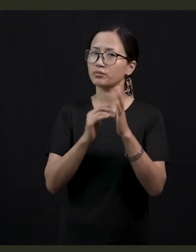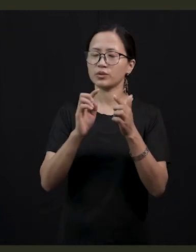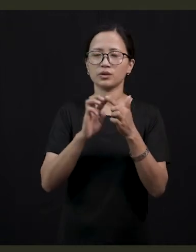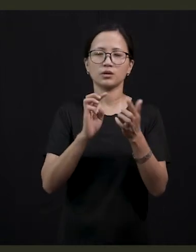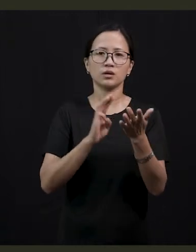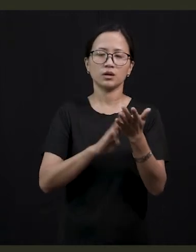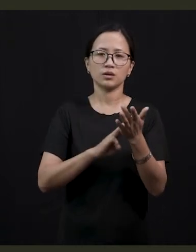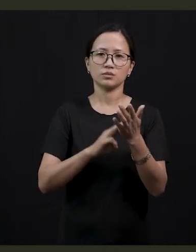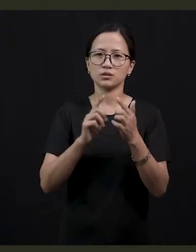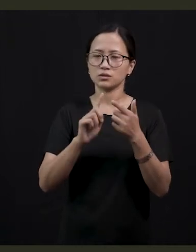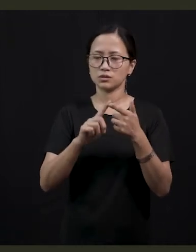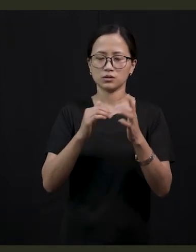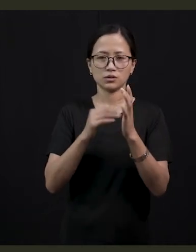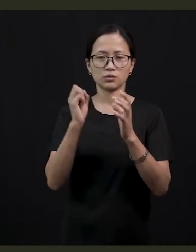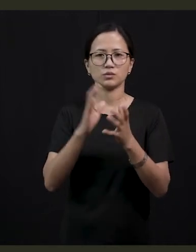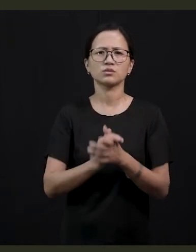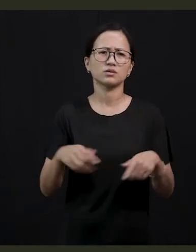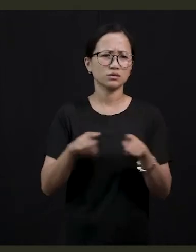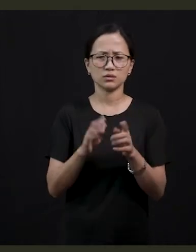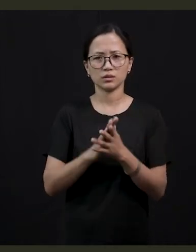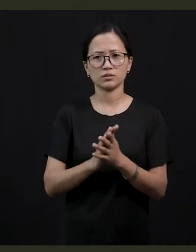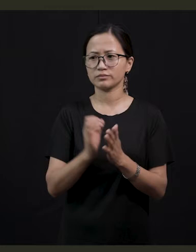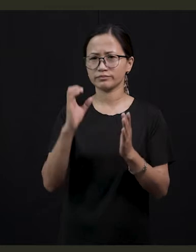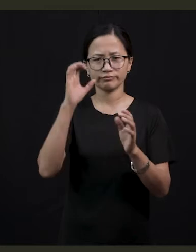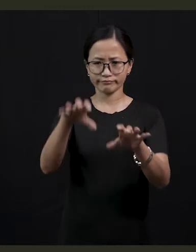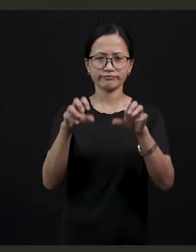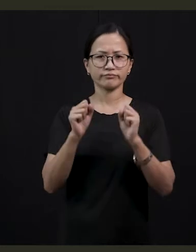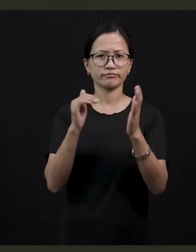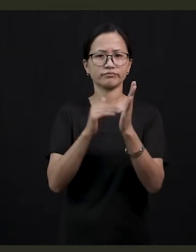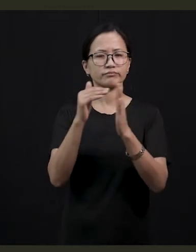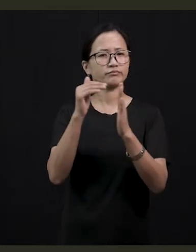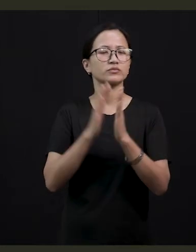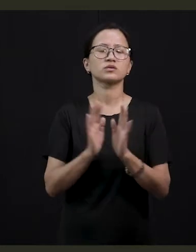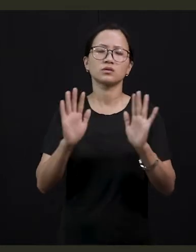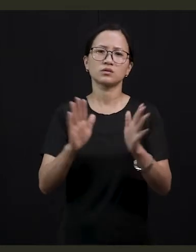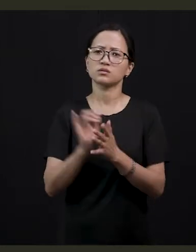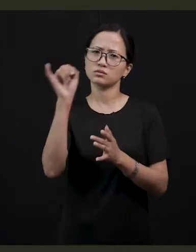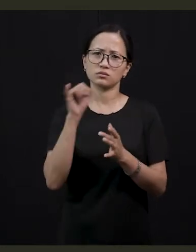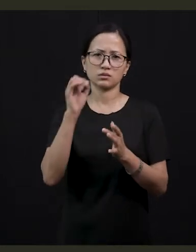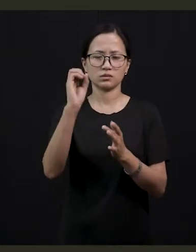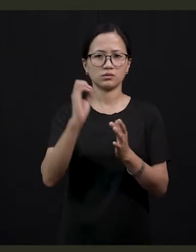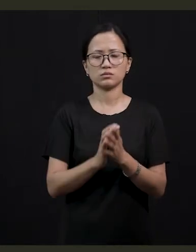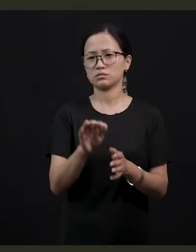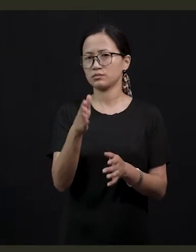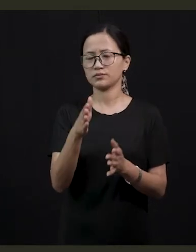So, which means it's a very small state and the constituencies are not even 60, so they do not have members, 60 members. So,